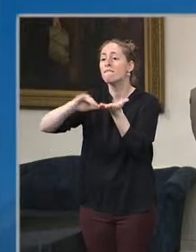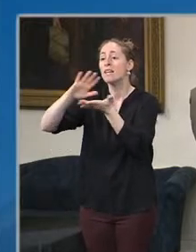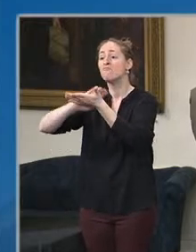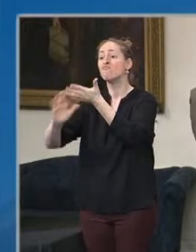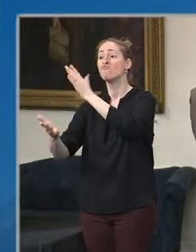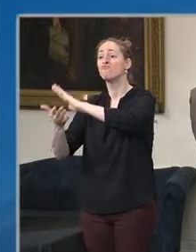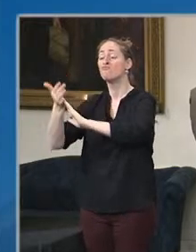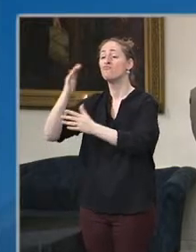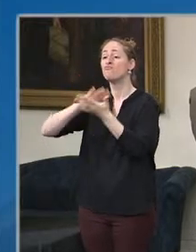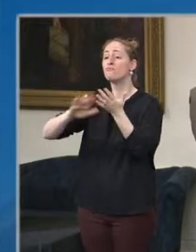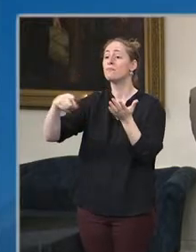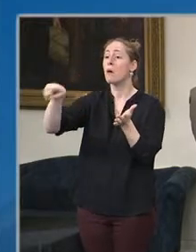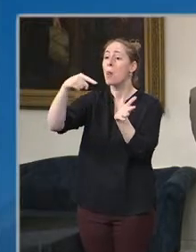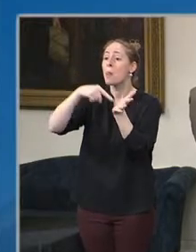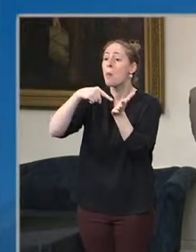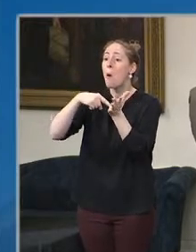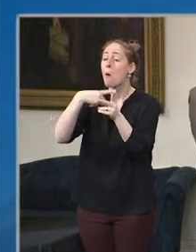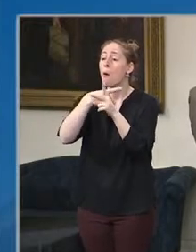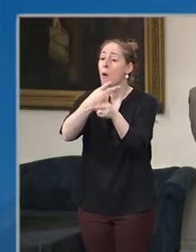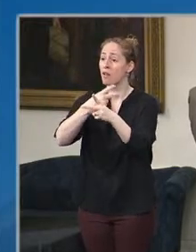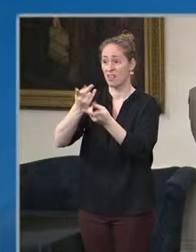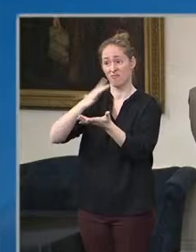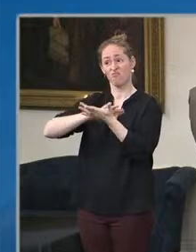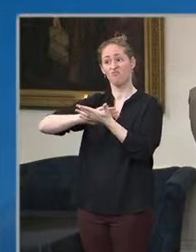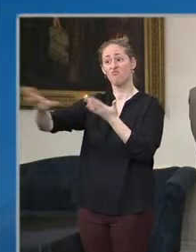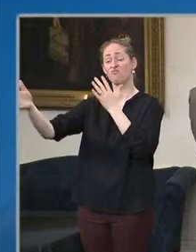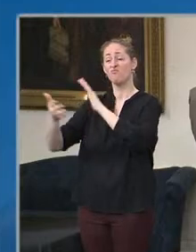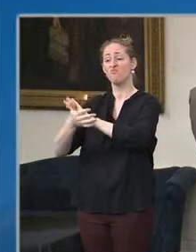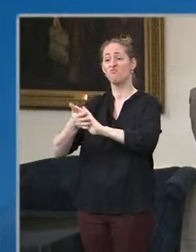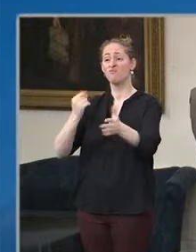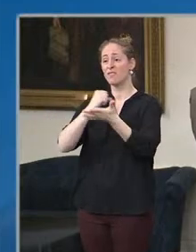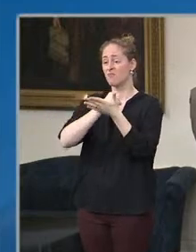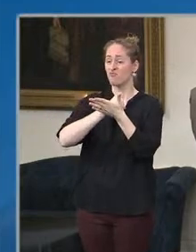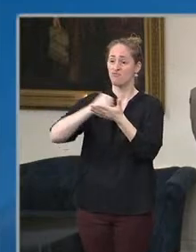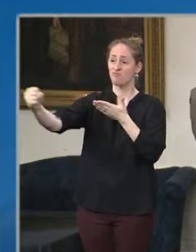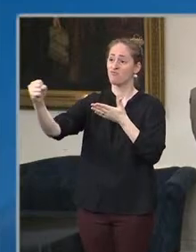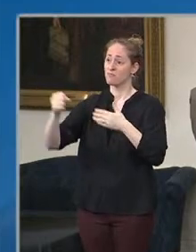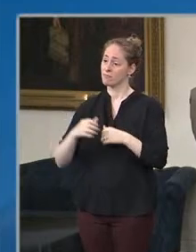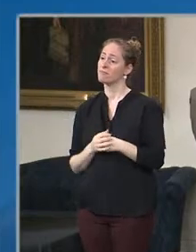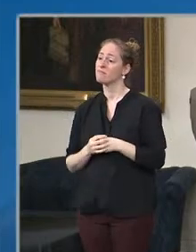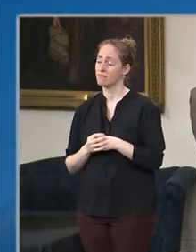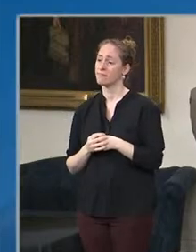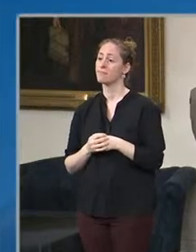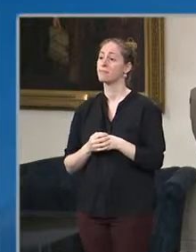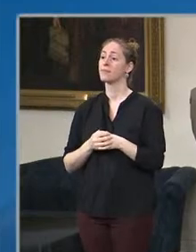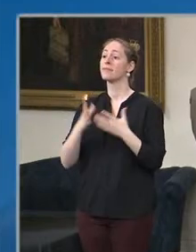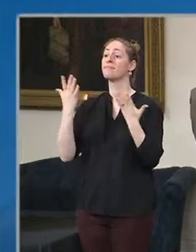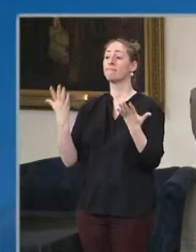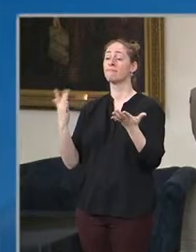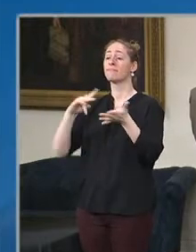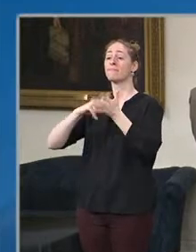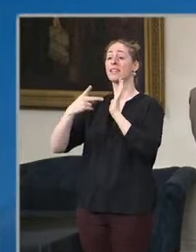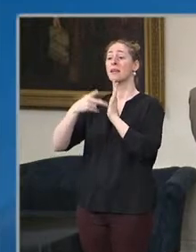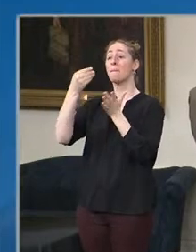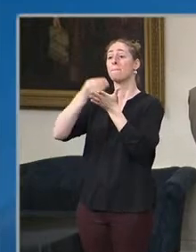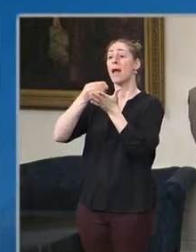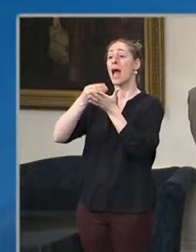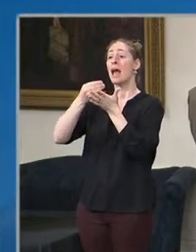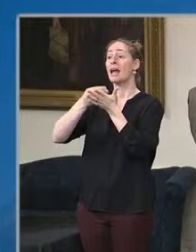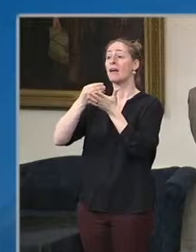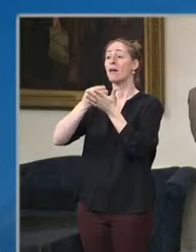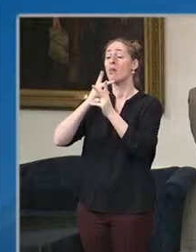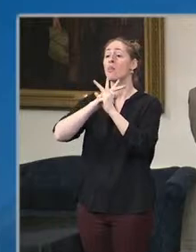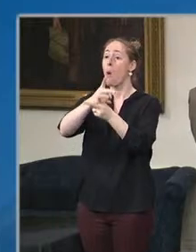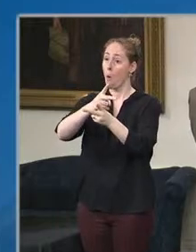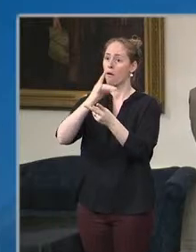business debt. These loans will be converted to grants, which will not have to be paid back. This will